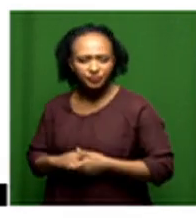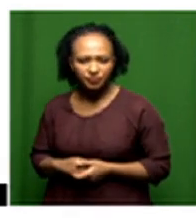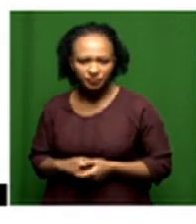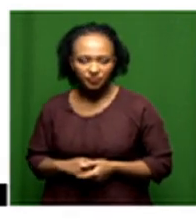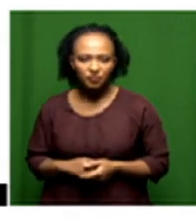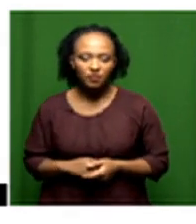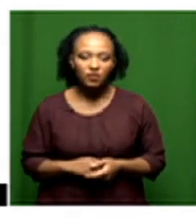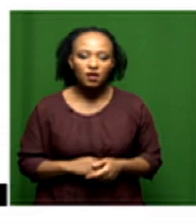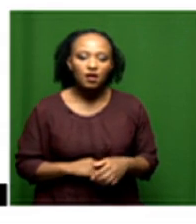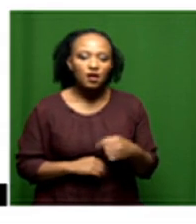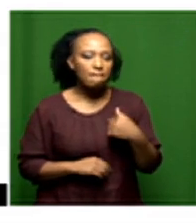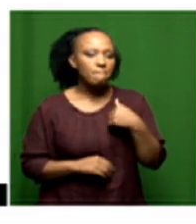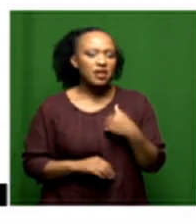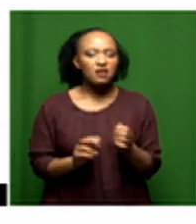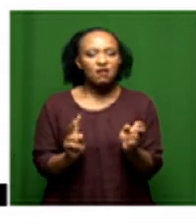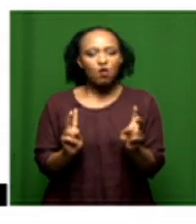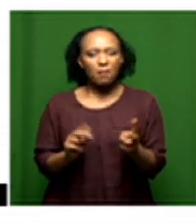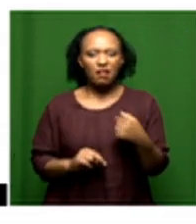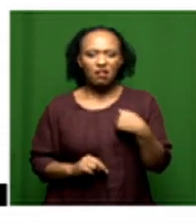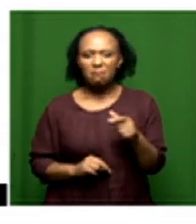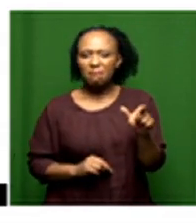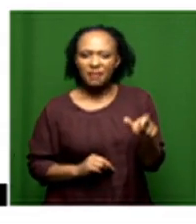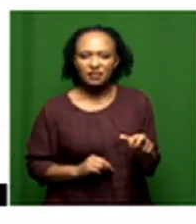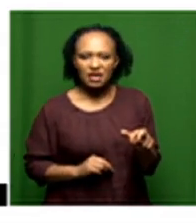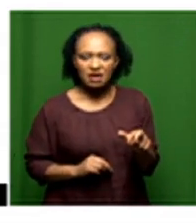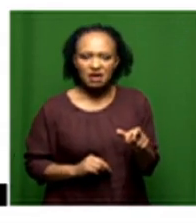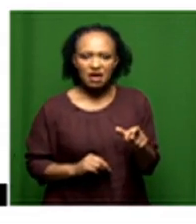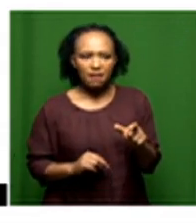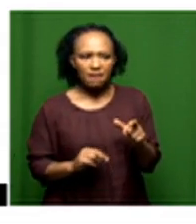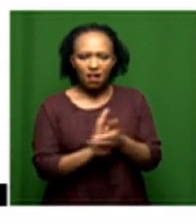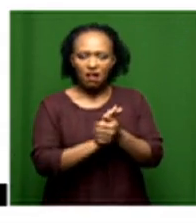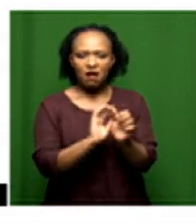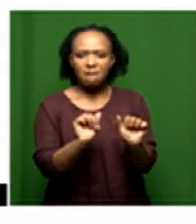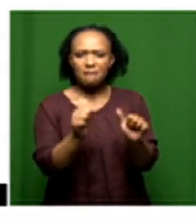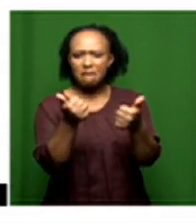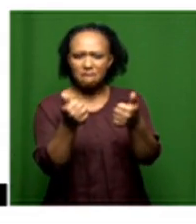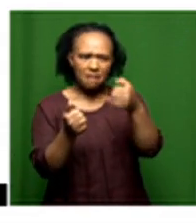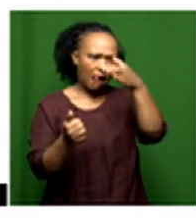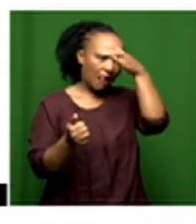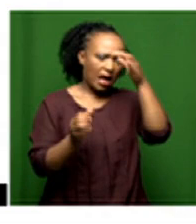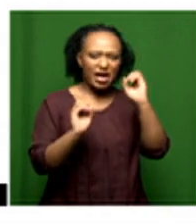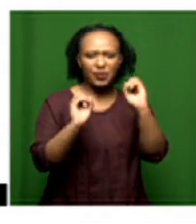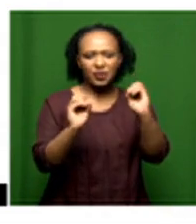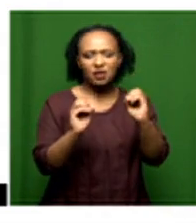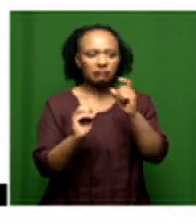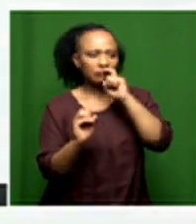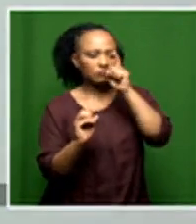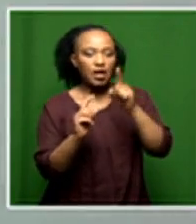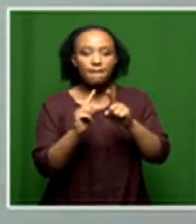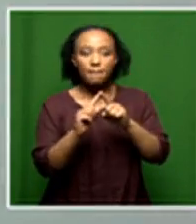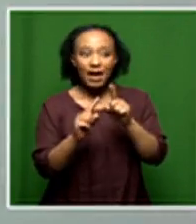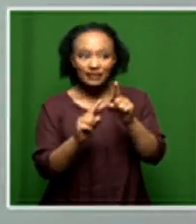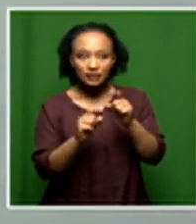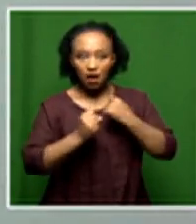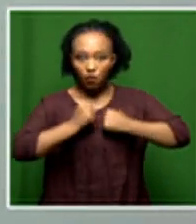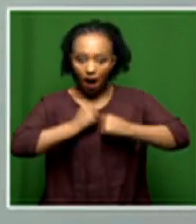So, I mean, I'm a regular person. I'm not an elite athlete by any stretch of the imagination. But running has really taught me a lot of